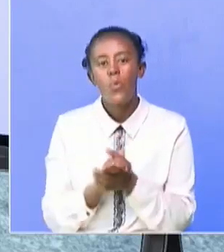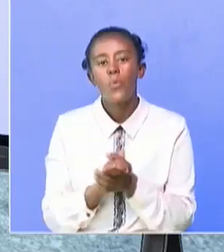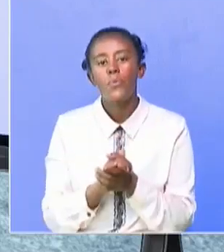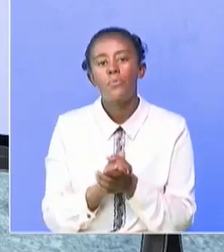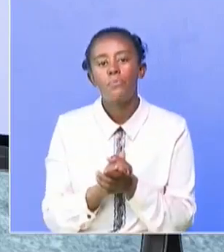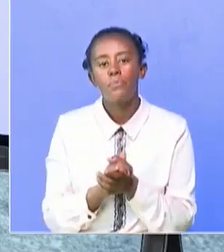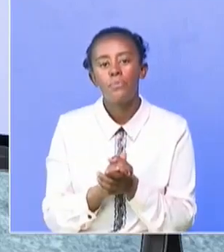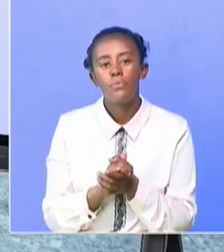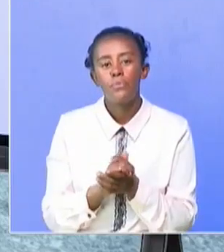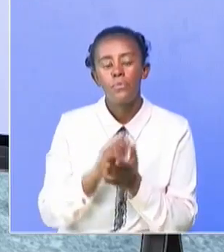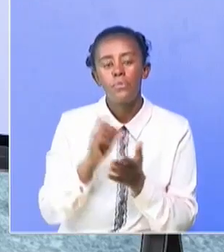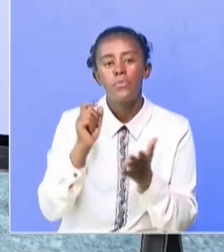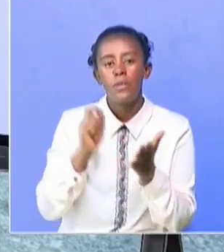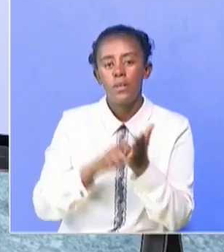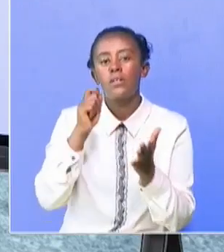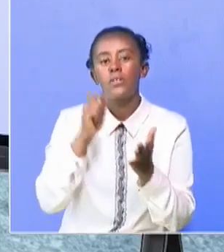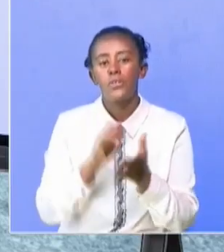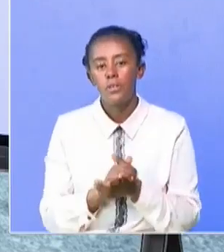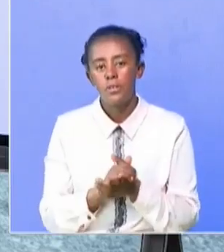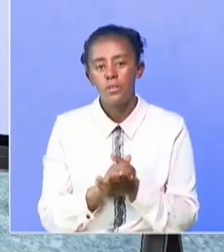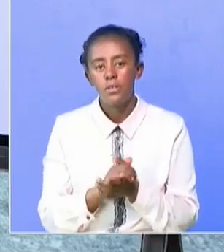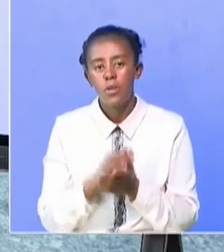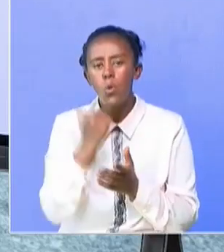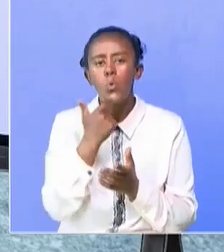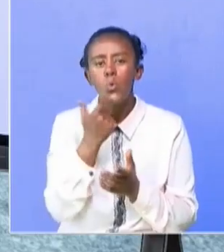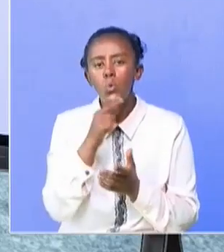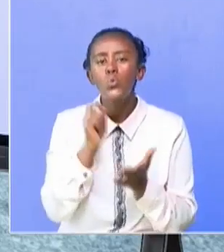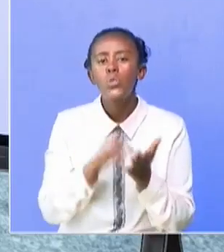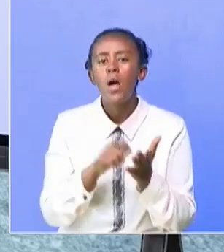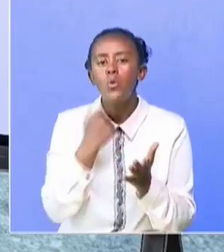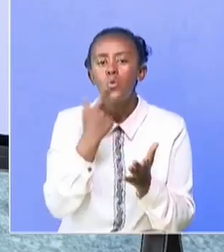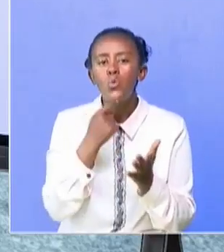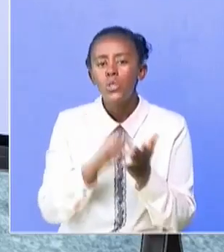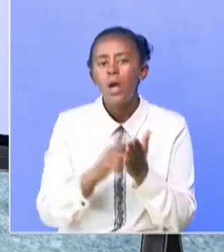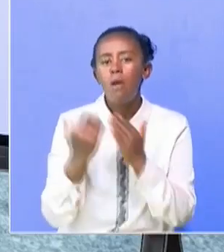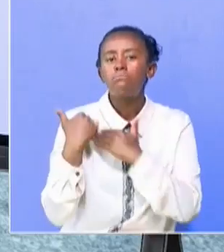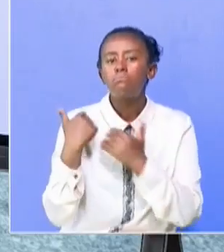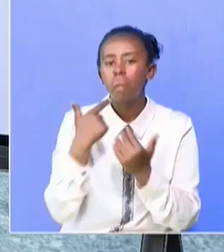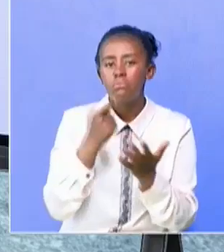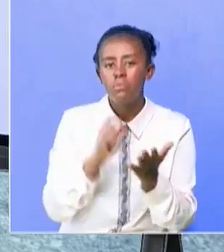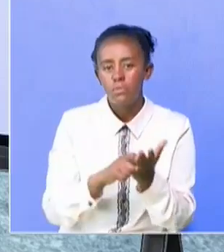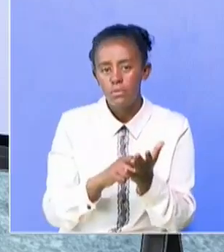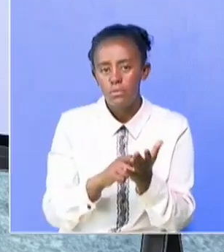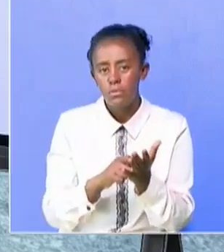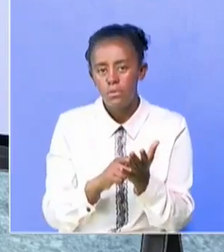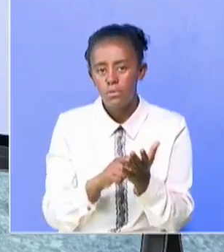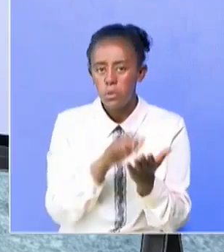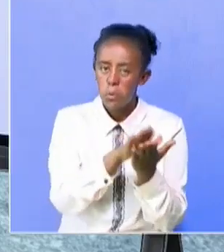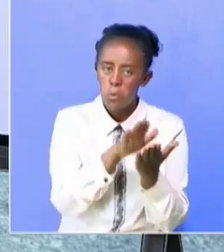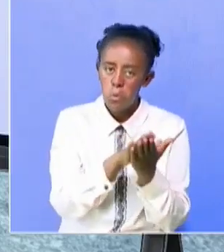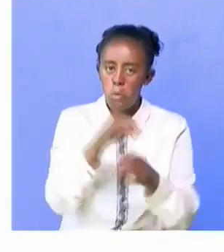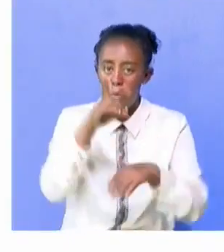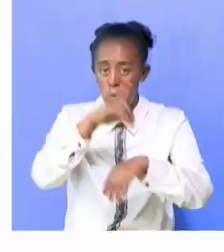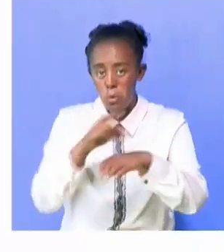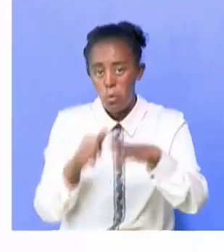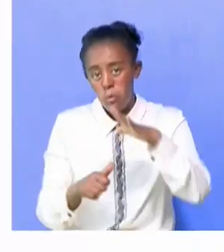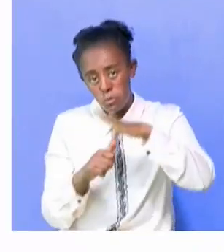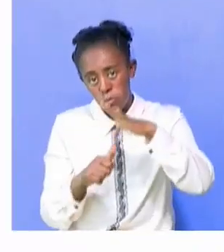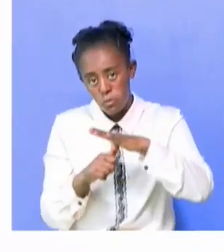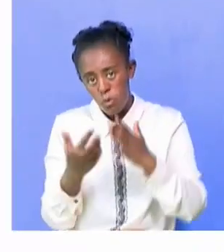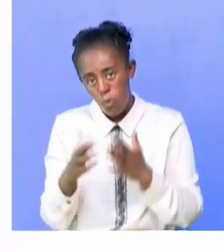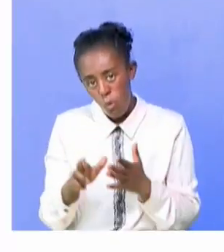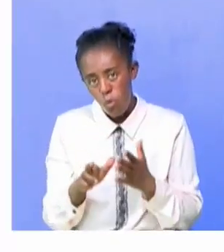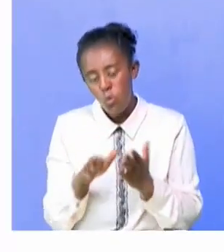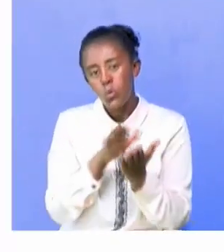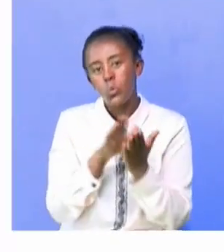by signature. Who signed it? Who is responsible for it? So maybe the school principal or the